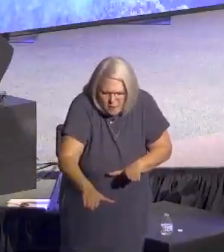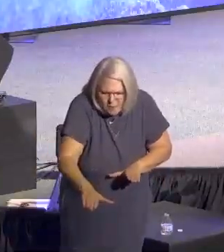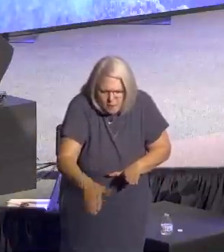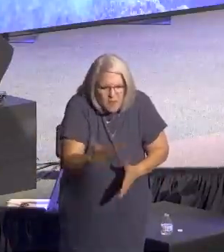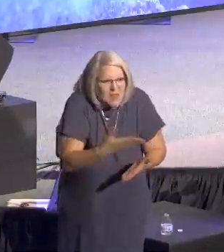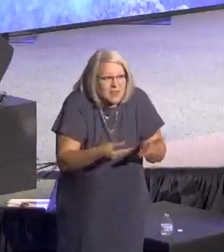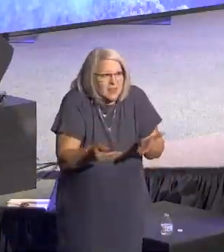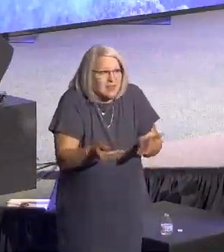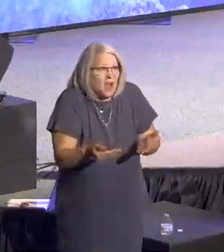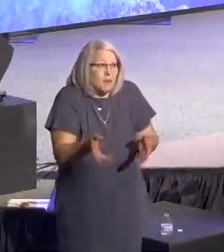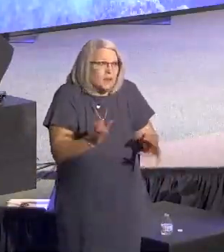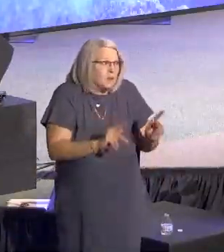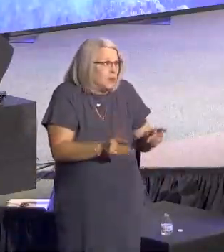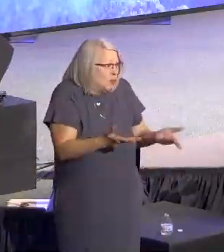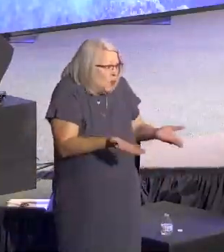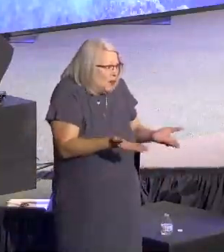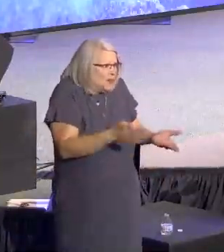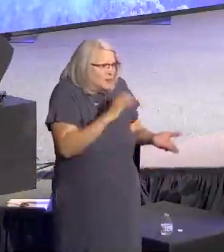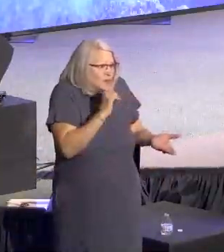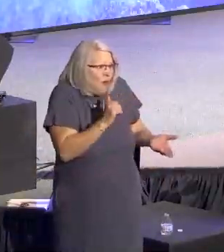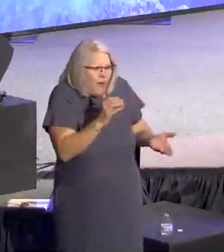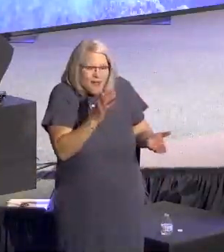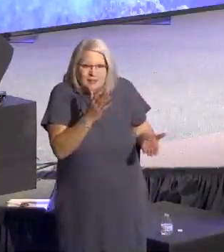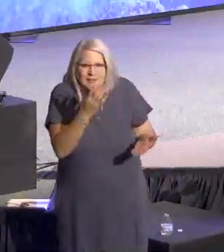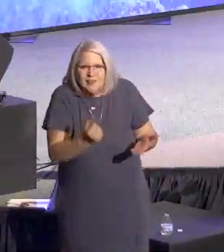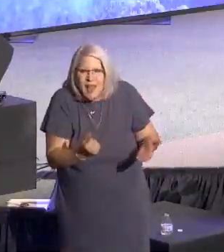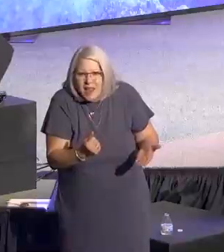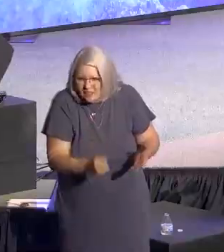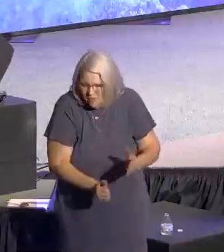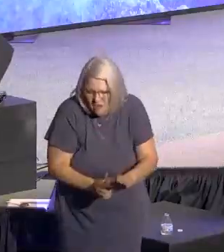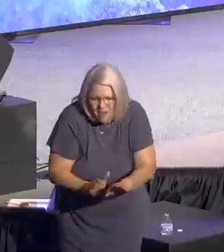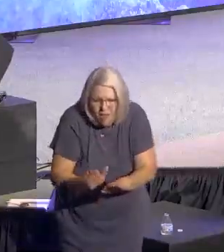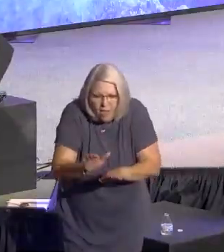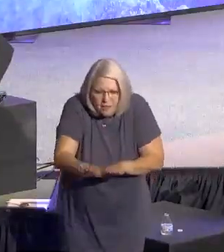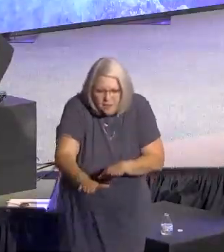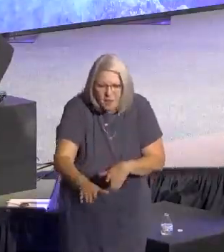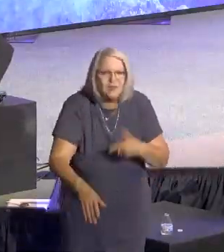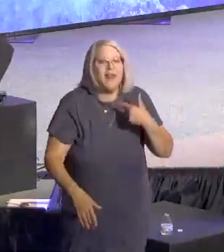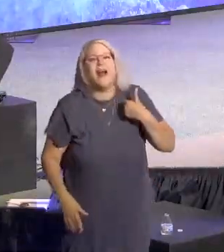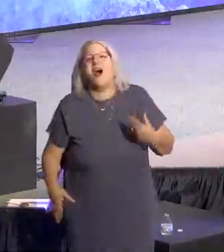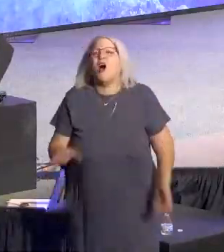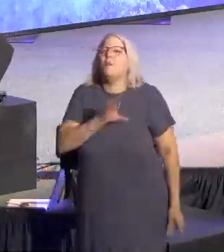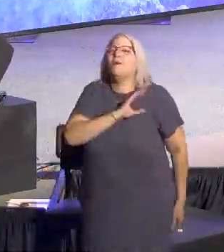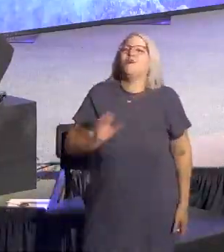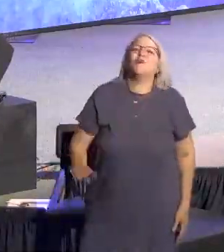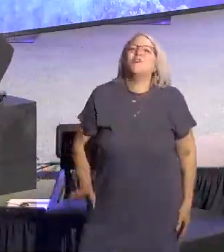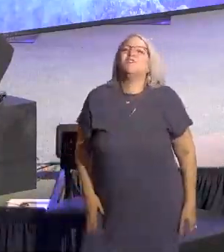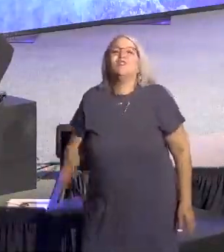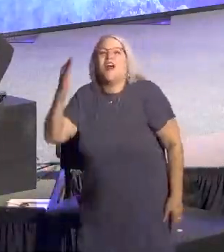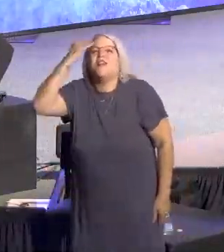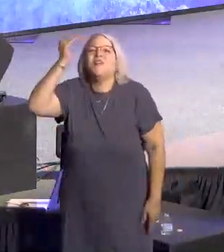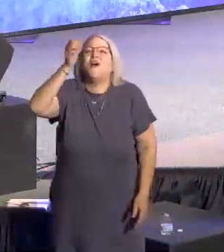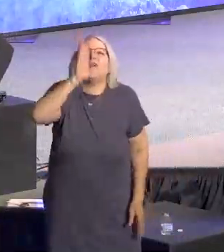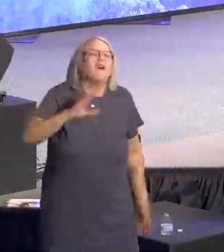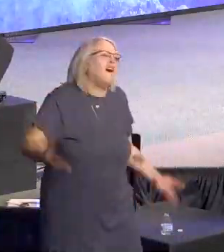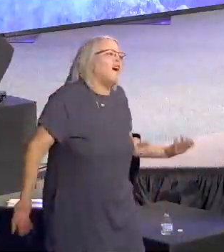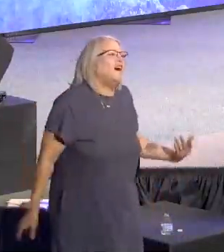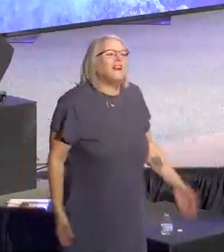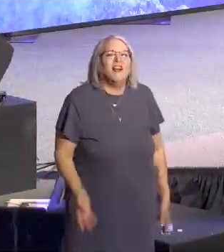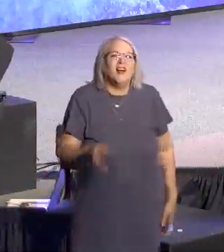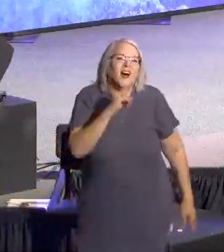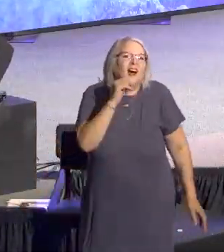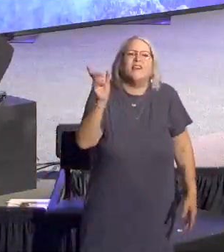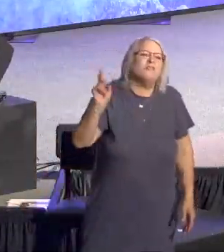Some of you have never taken that step. You've given lip service to your relationship with God, to church, to what you might